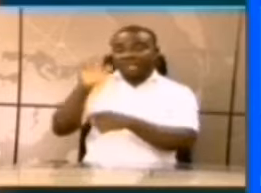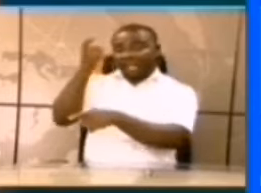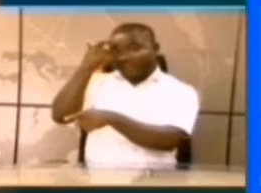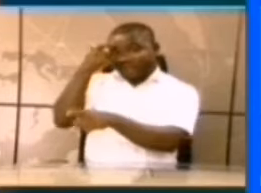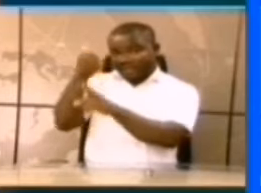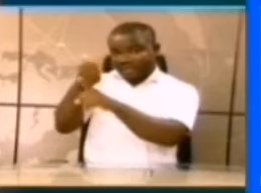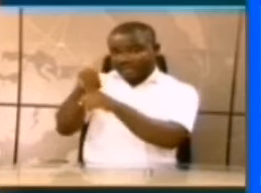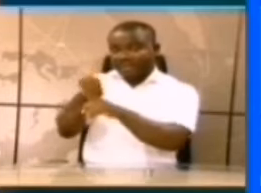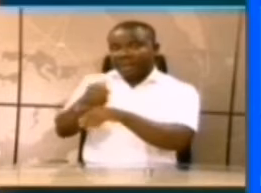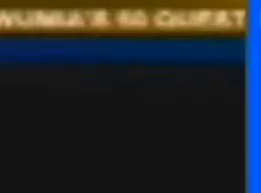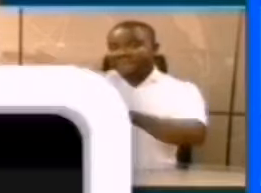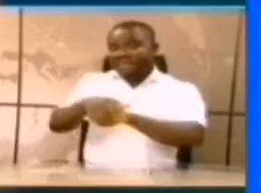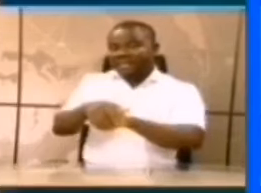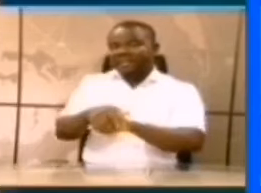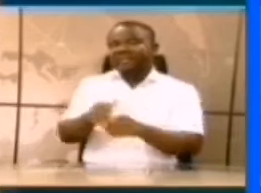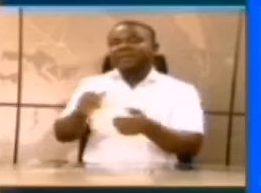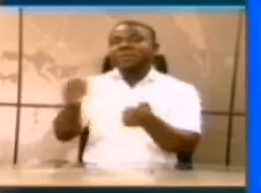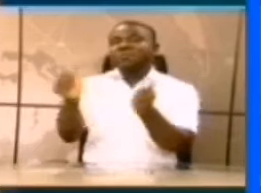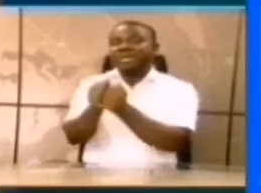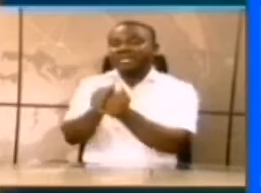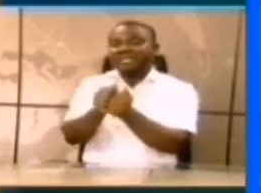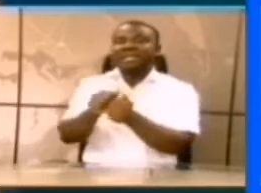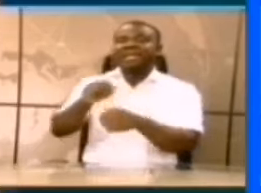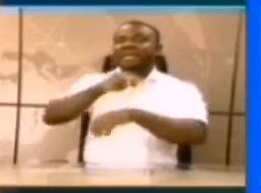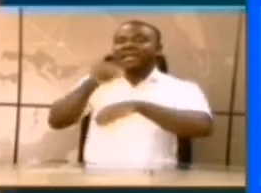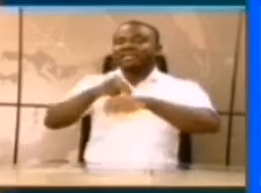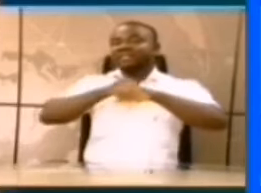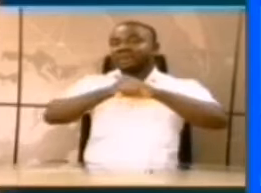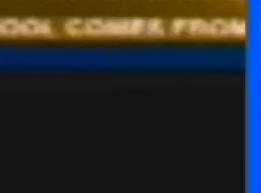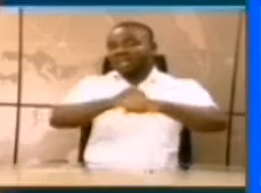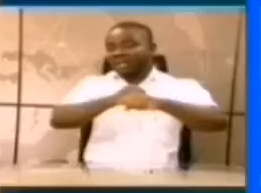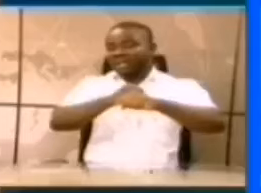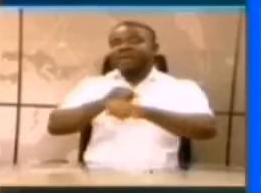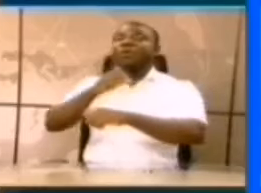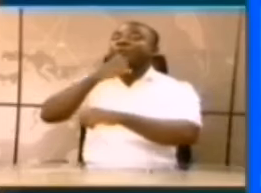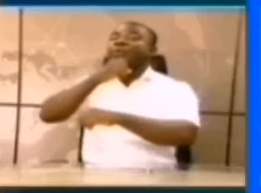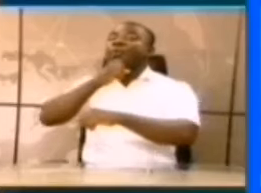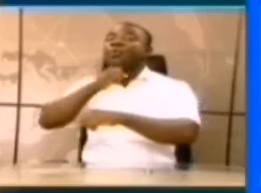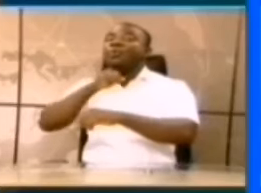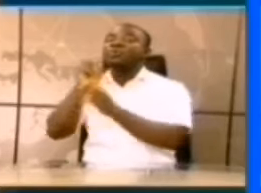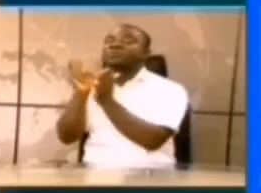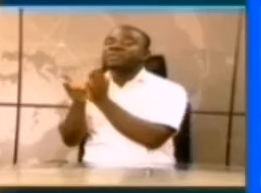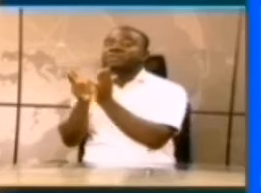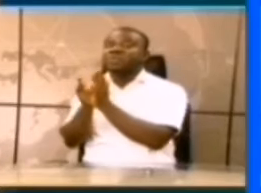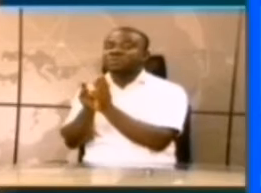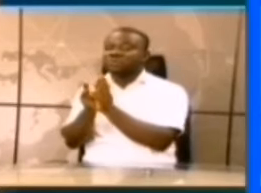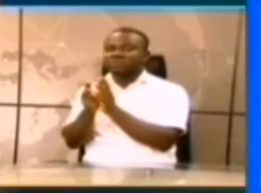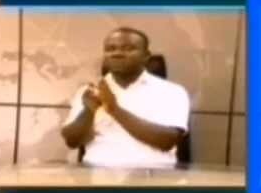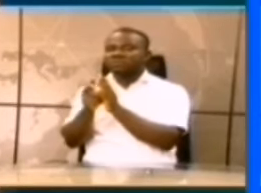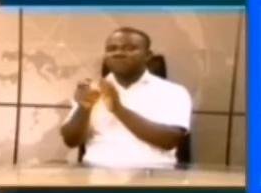ni national security for and the old videos I started posting kakra kakra say oh galap se na jawomboa old